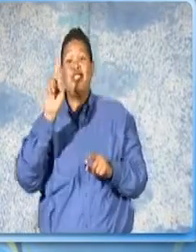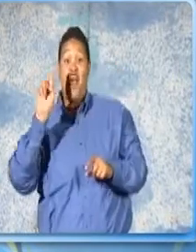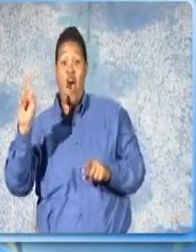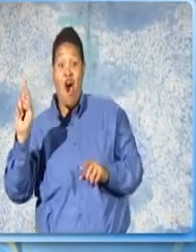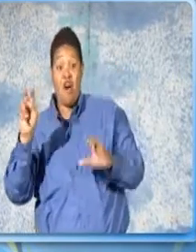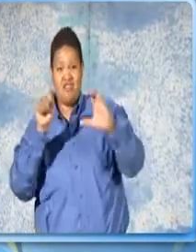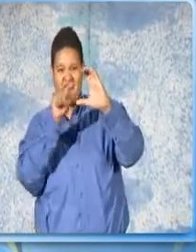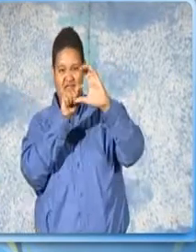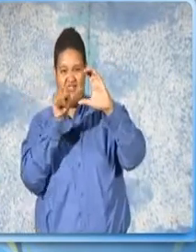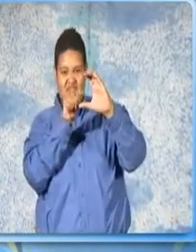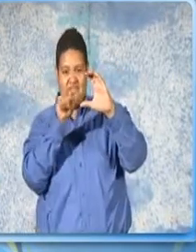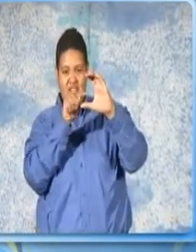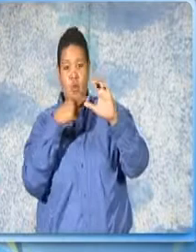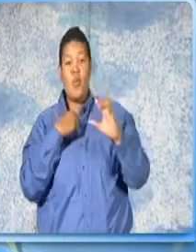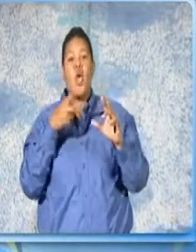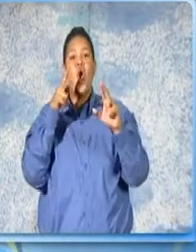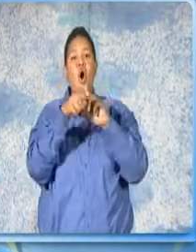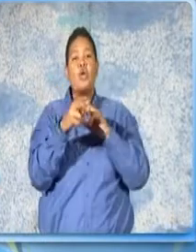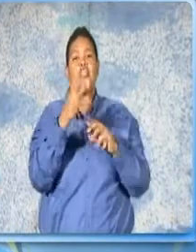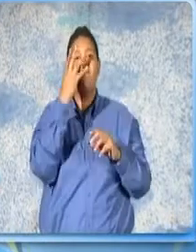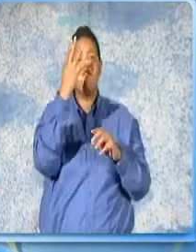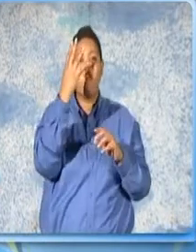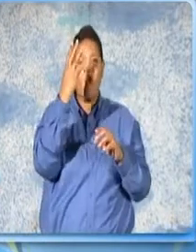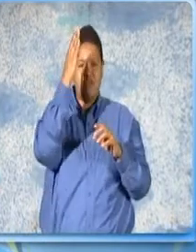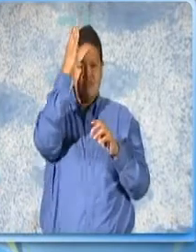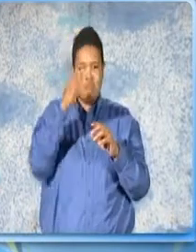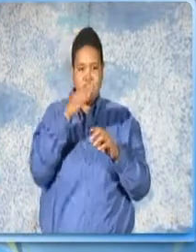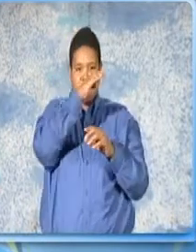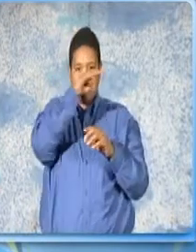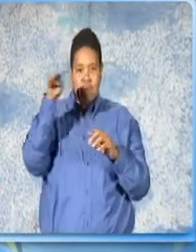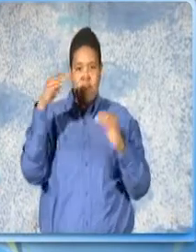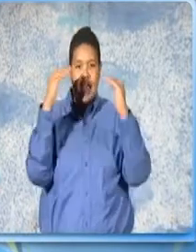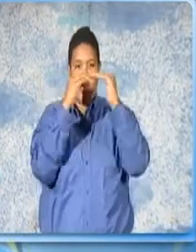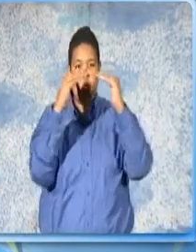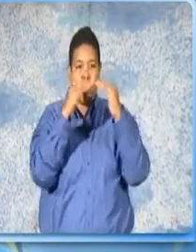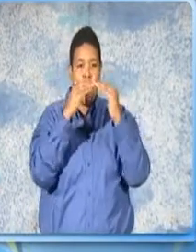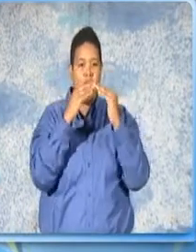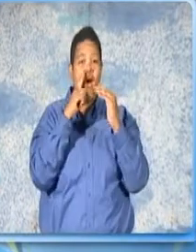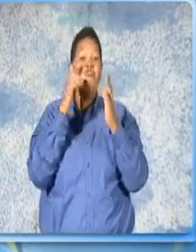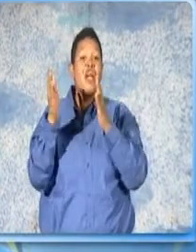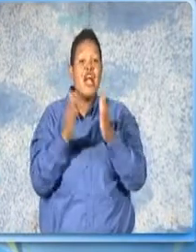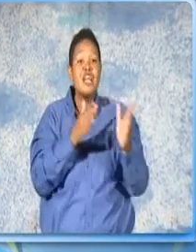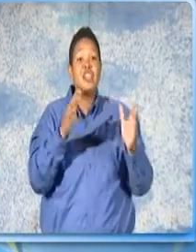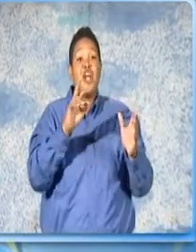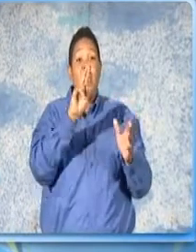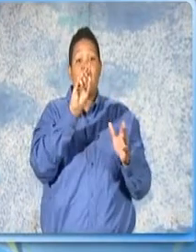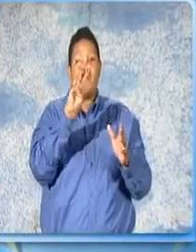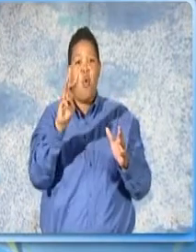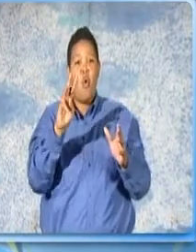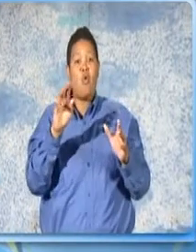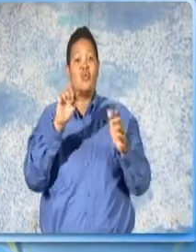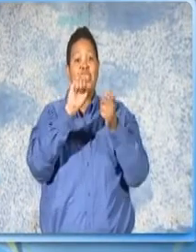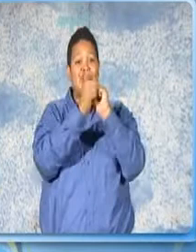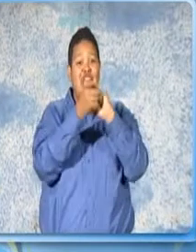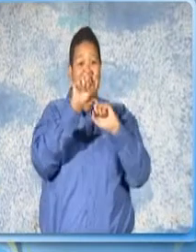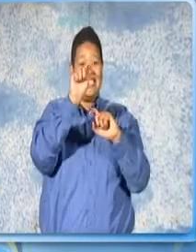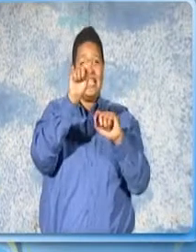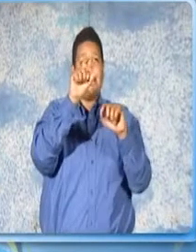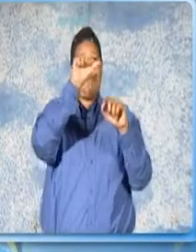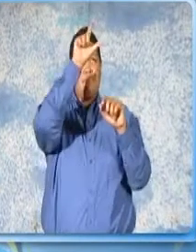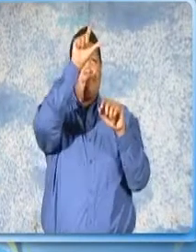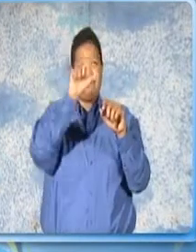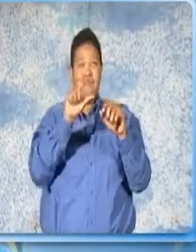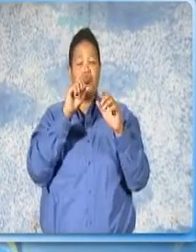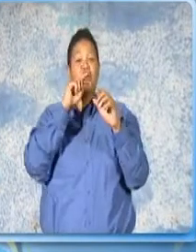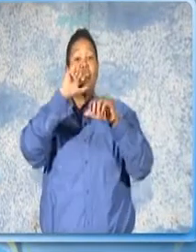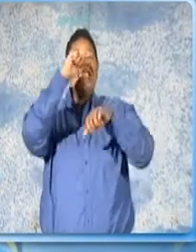equal sectors. Arrange the 4 sectors in a row, alternating the tips up and down to form a shape